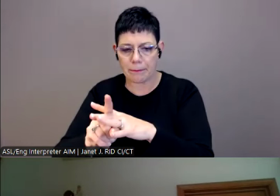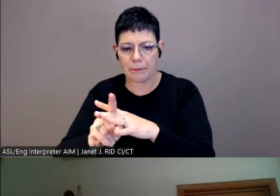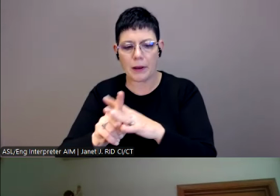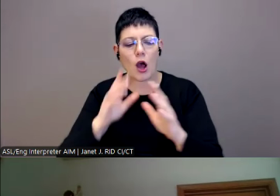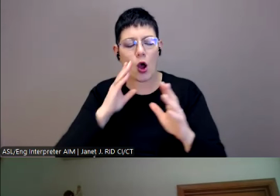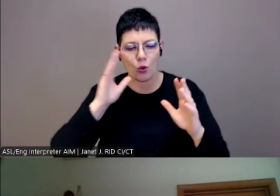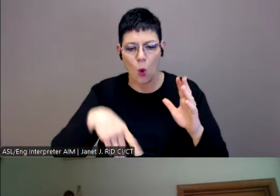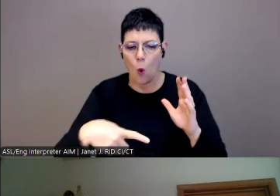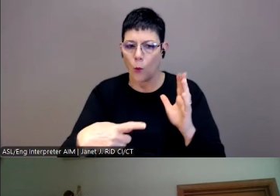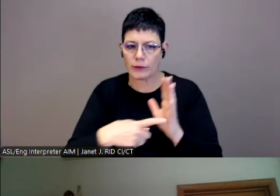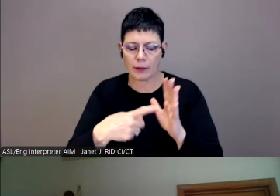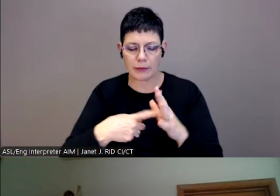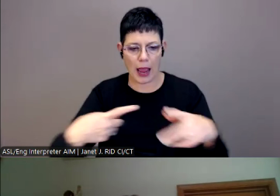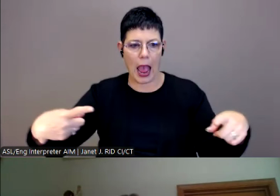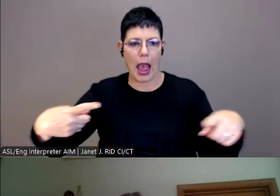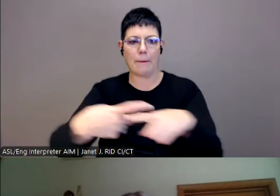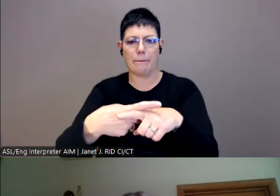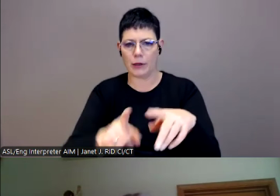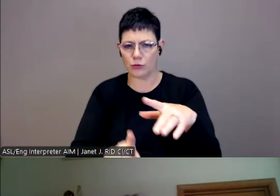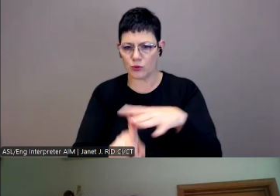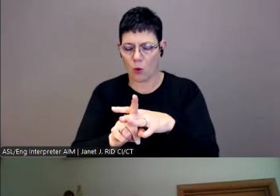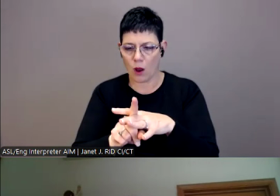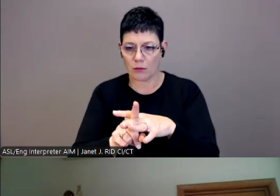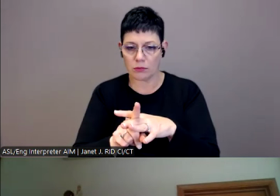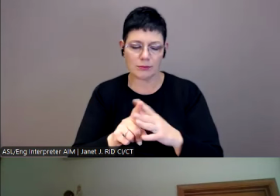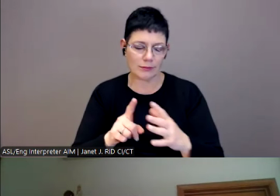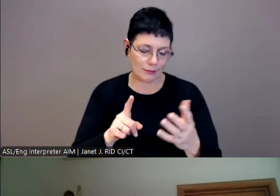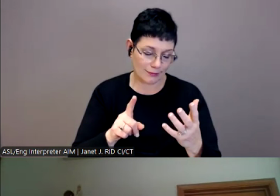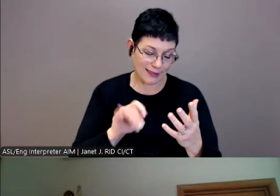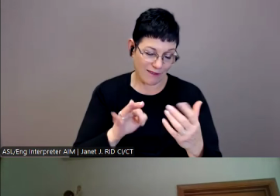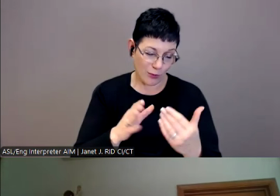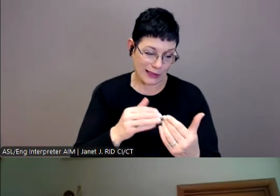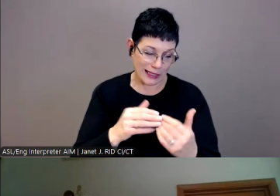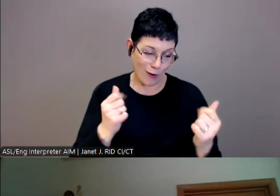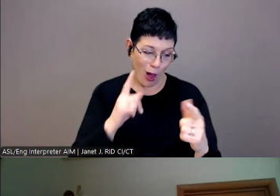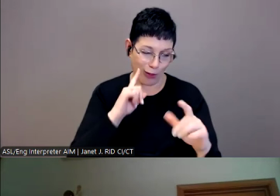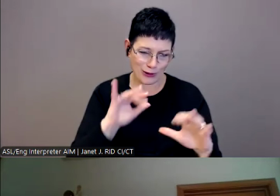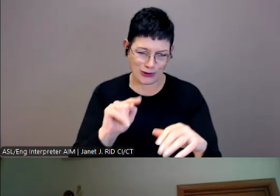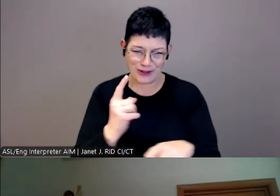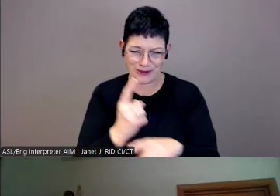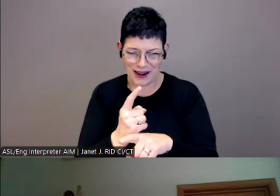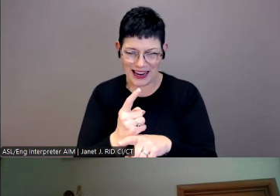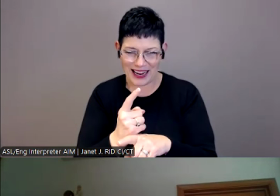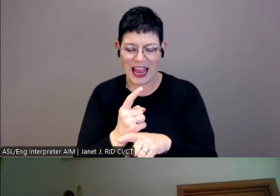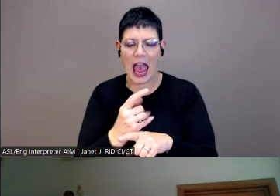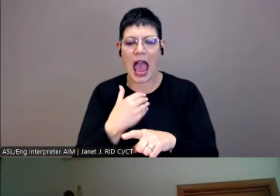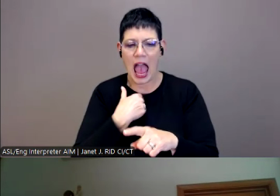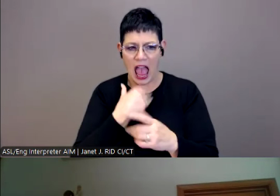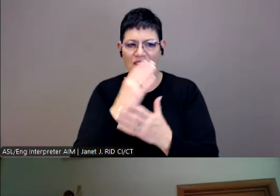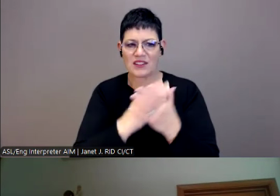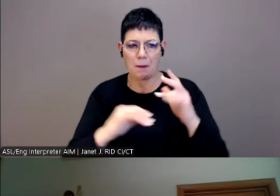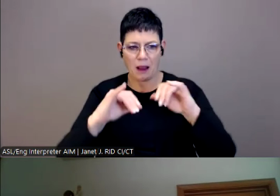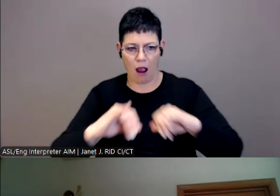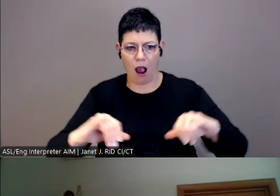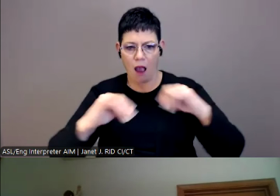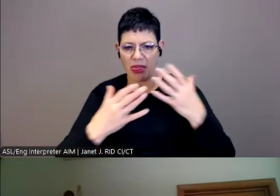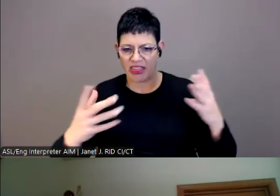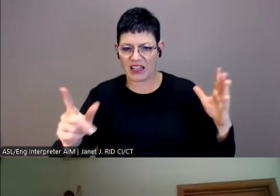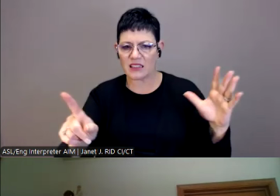But I think if it was a walk in the park, more people would be doing it all the time. So I know there are some common pitfalls we need to be aware